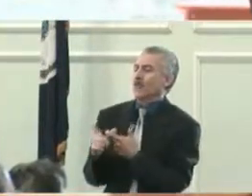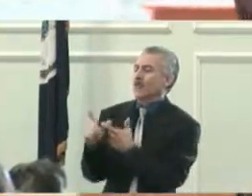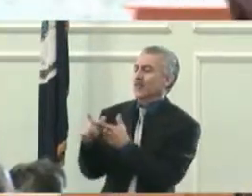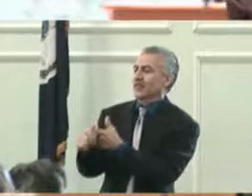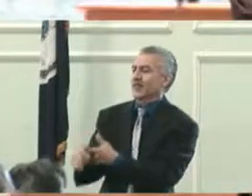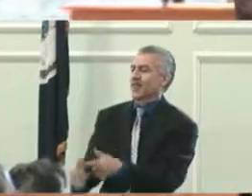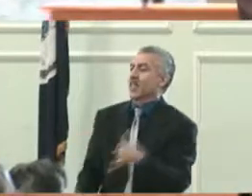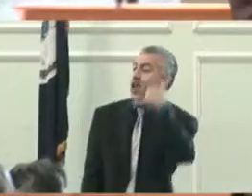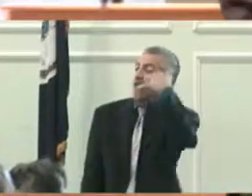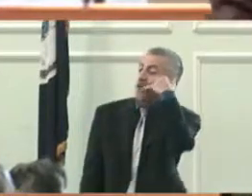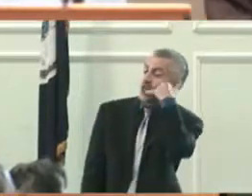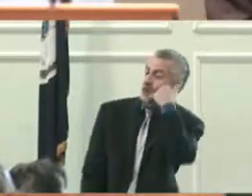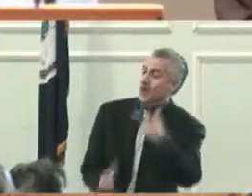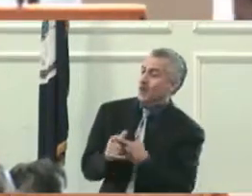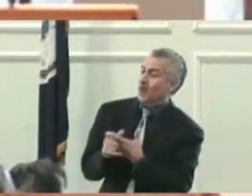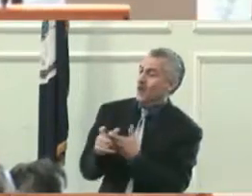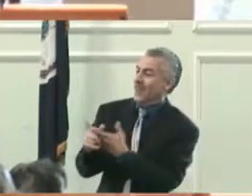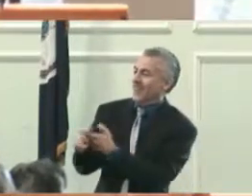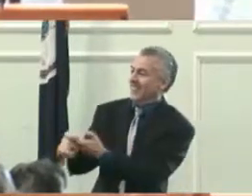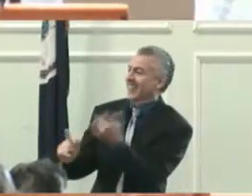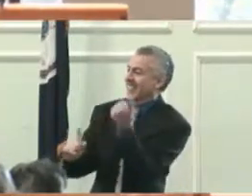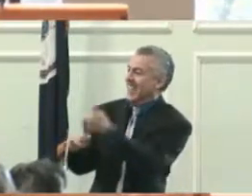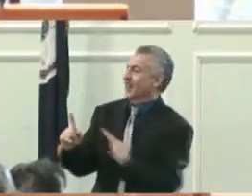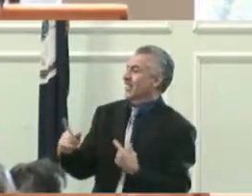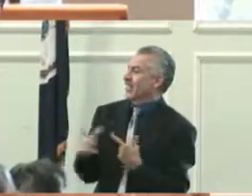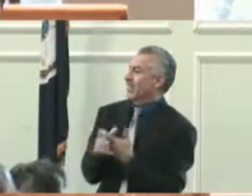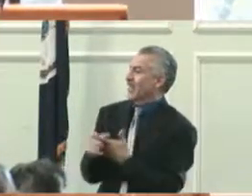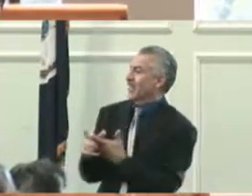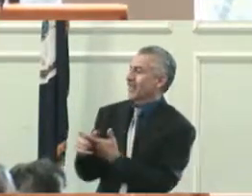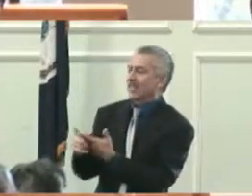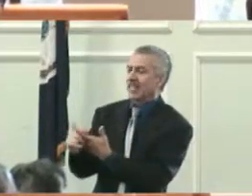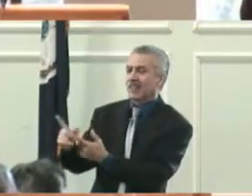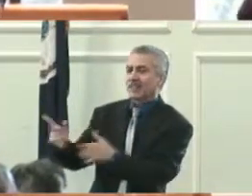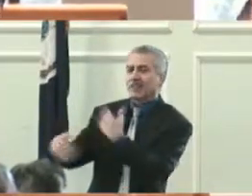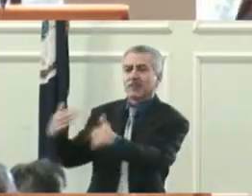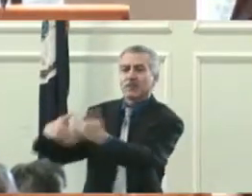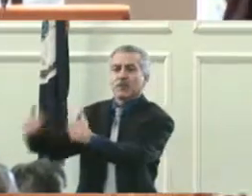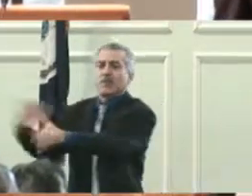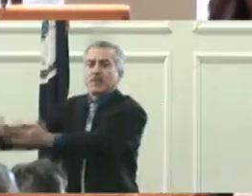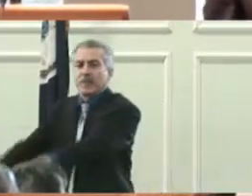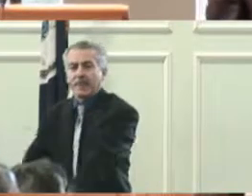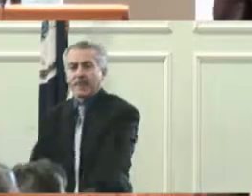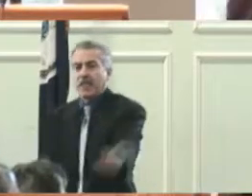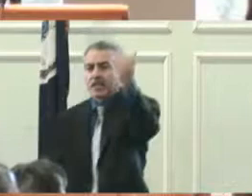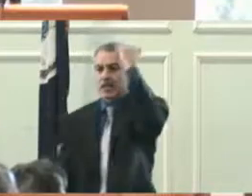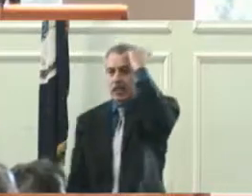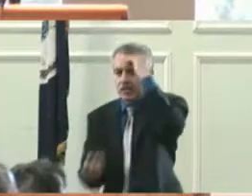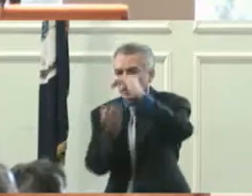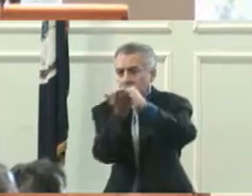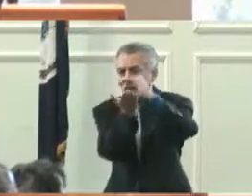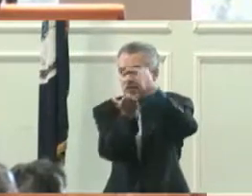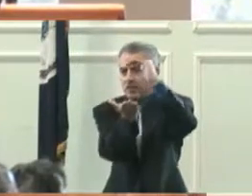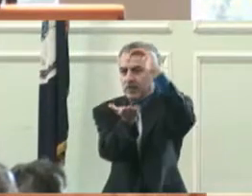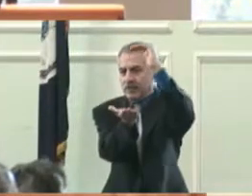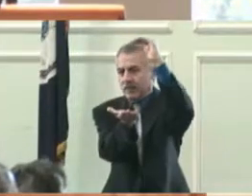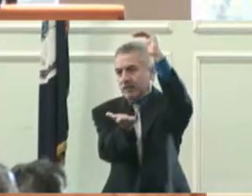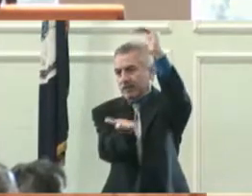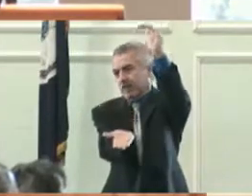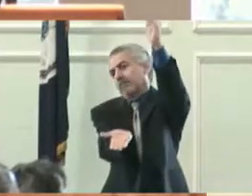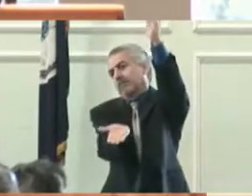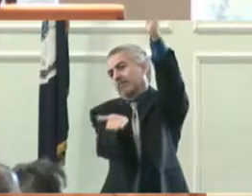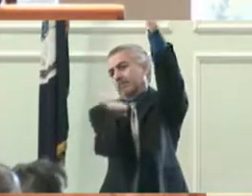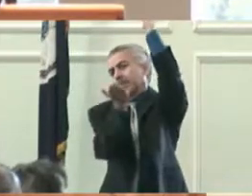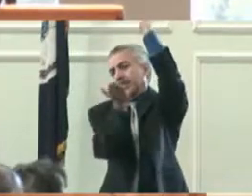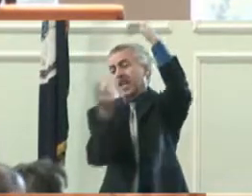I mean, it's just amazing. It says, many shall run to and fro, and knowledge shall increase. Not only knowledge in the